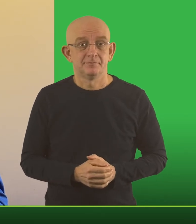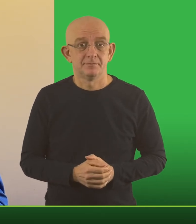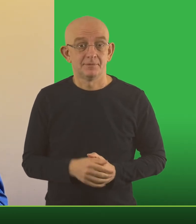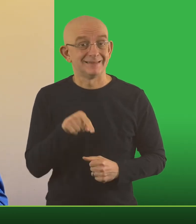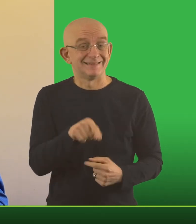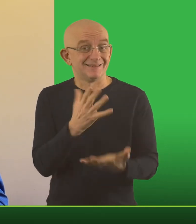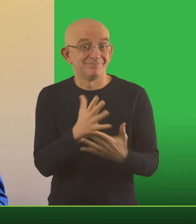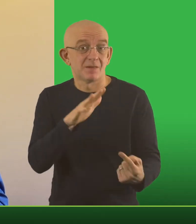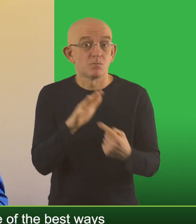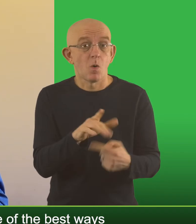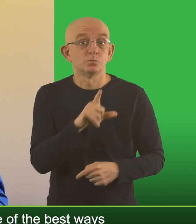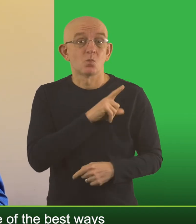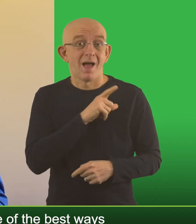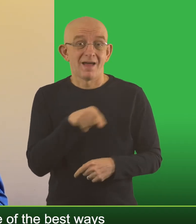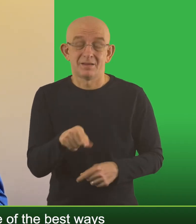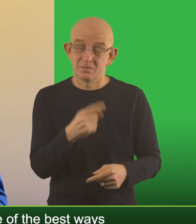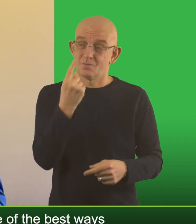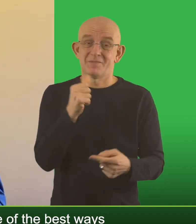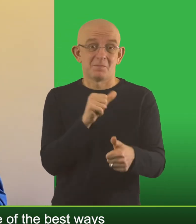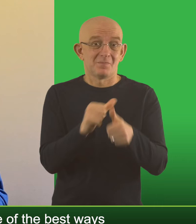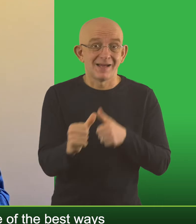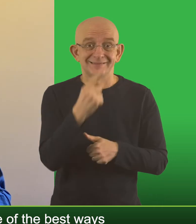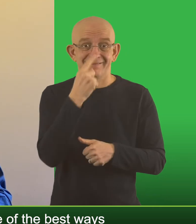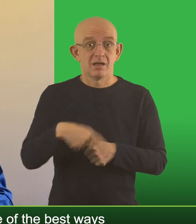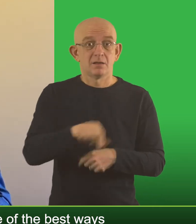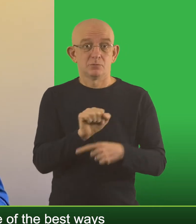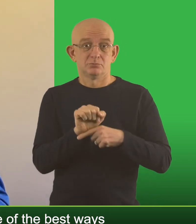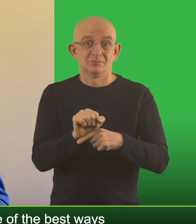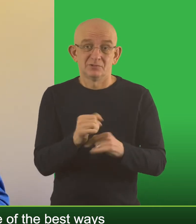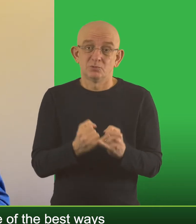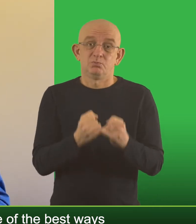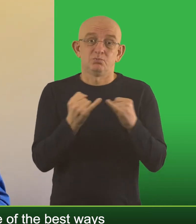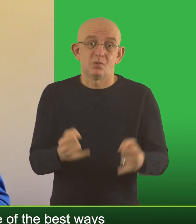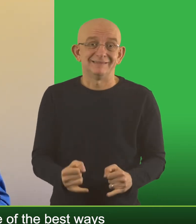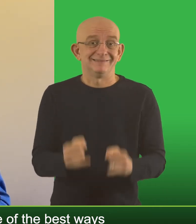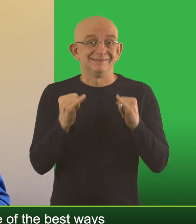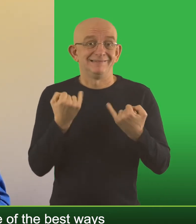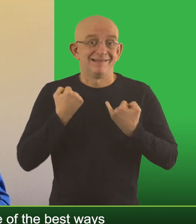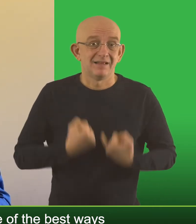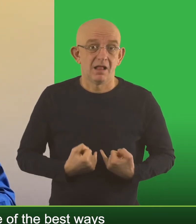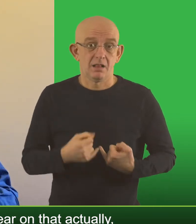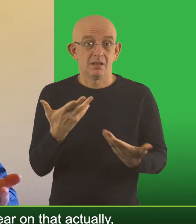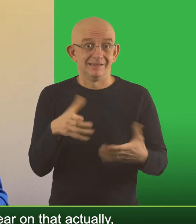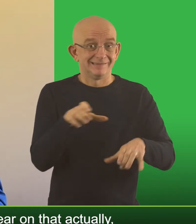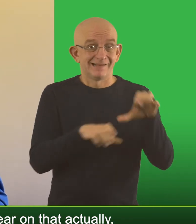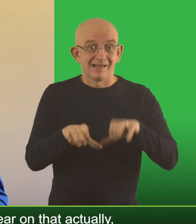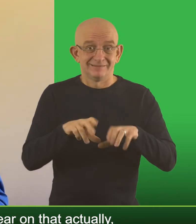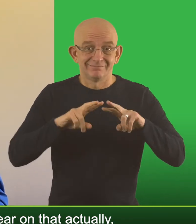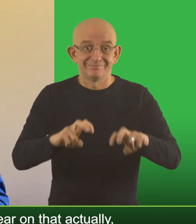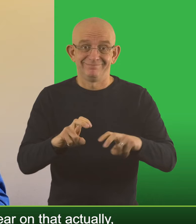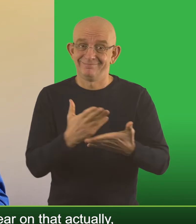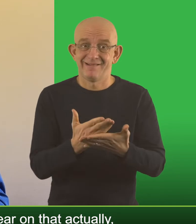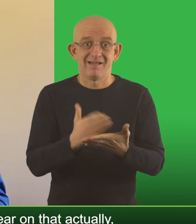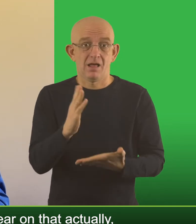month. That matters because that's one of the best ways that we can protect us all from serious illness, because the science is